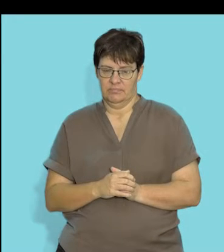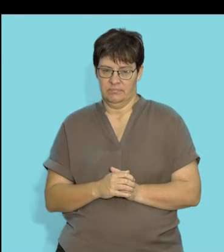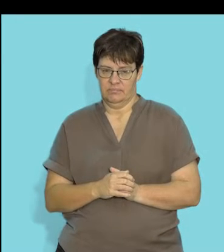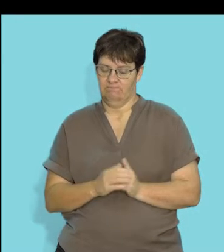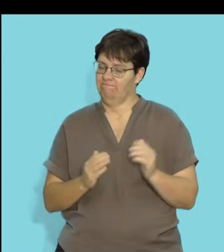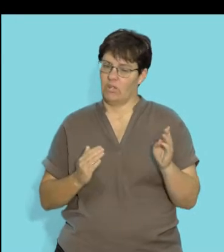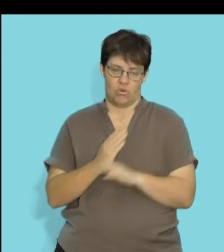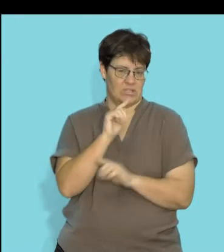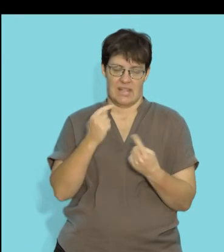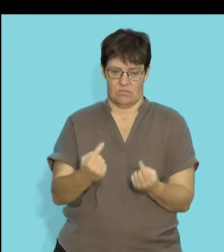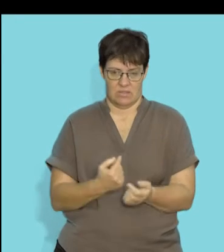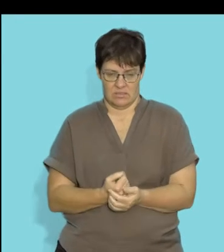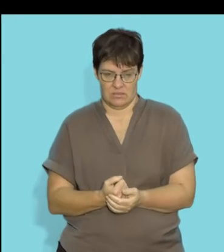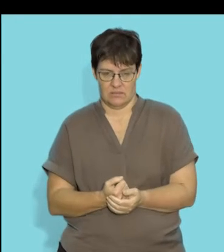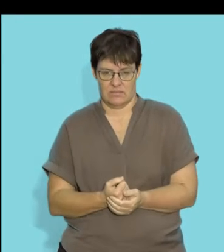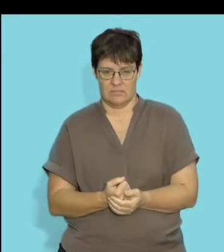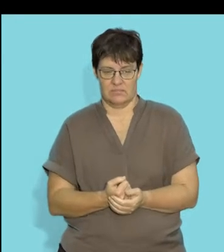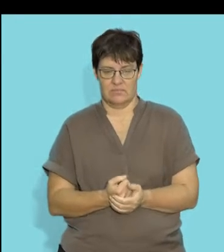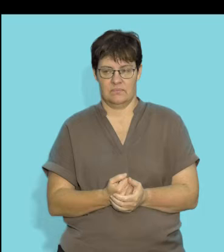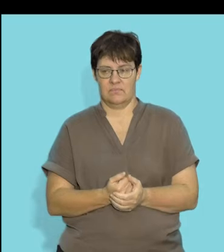then it cannot cross the